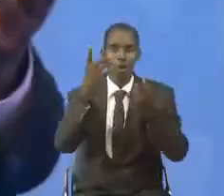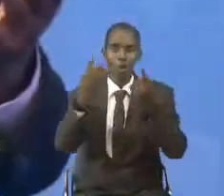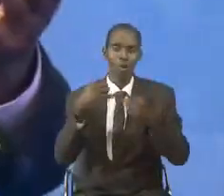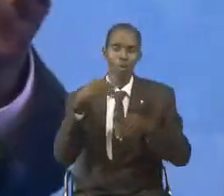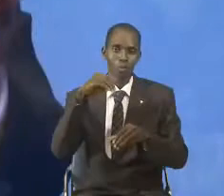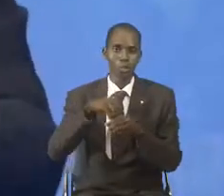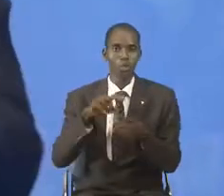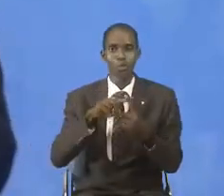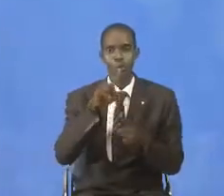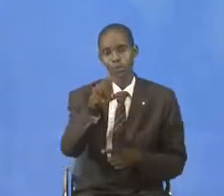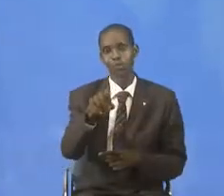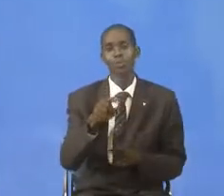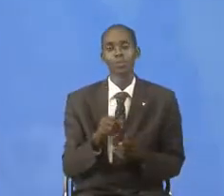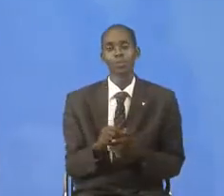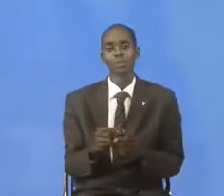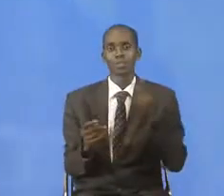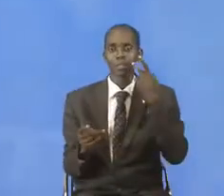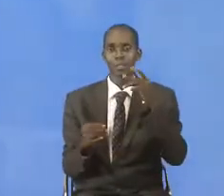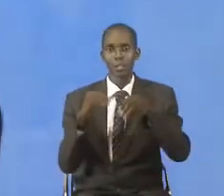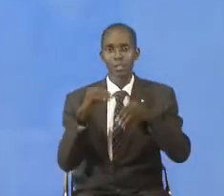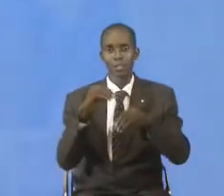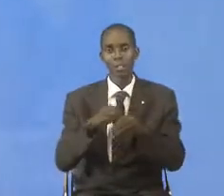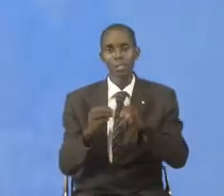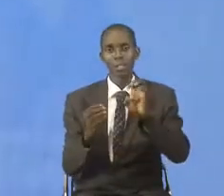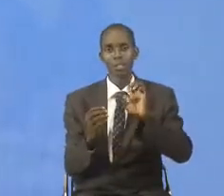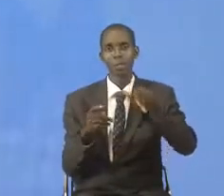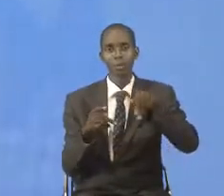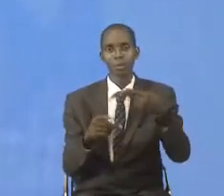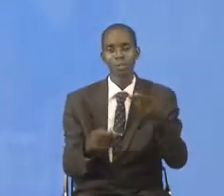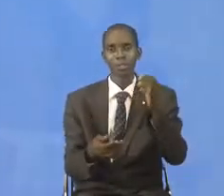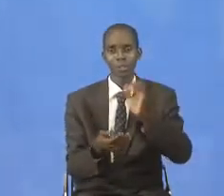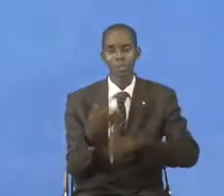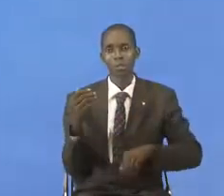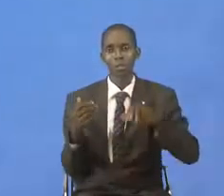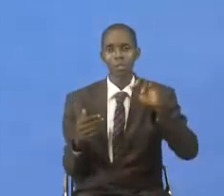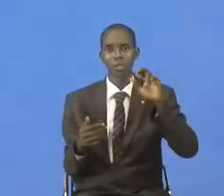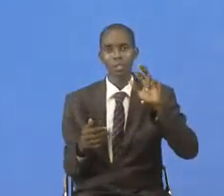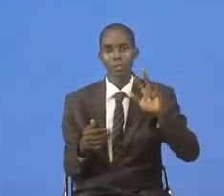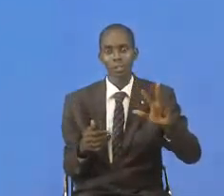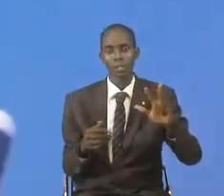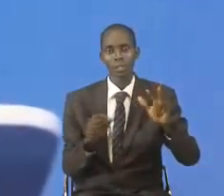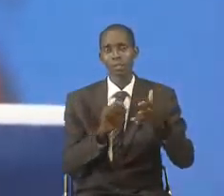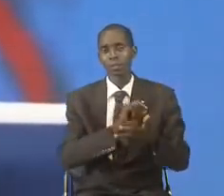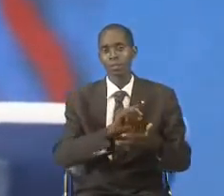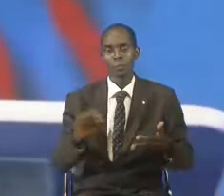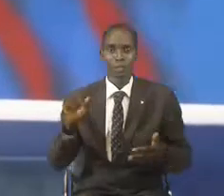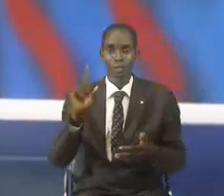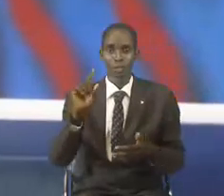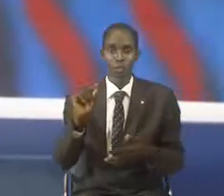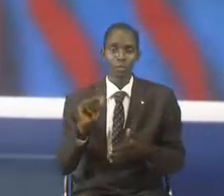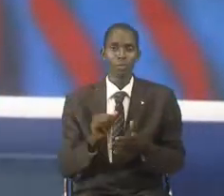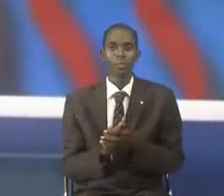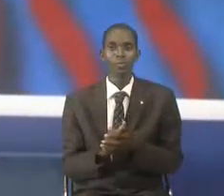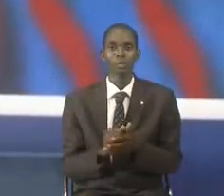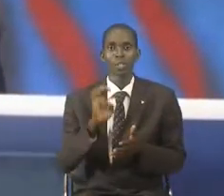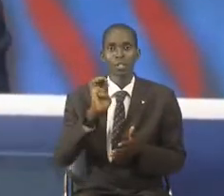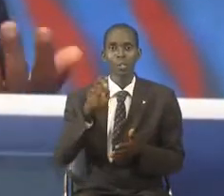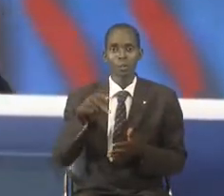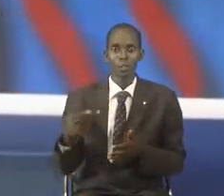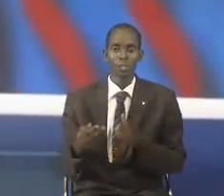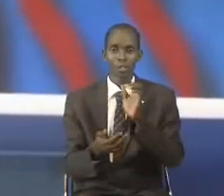that eternal life will come. Look at Ephesians chapter 3 verse